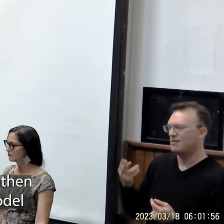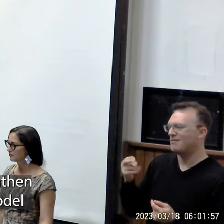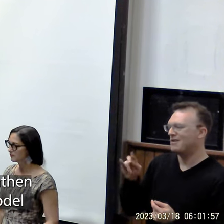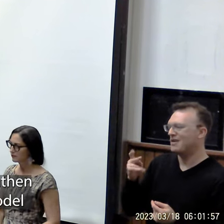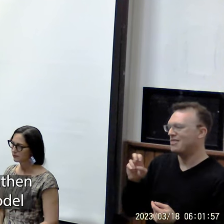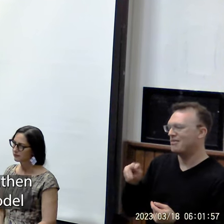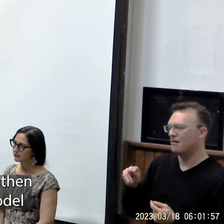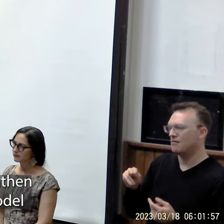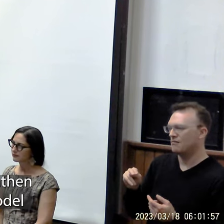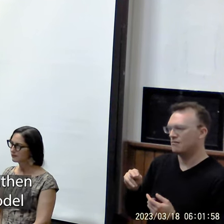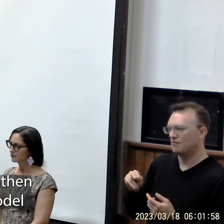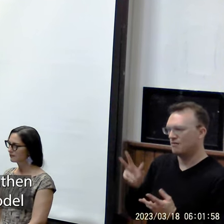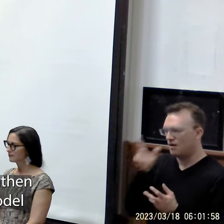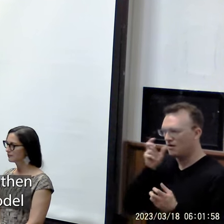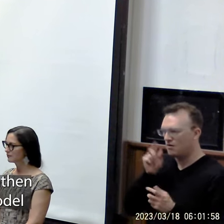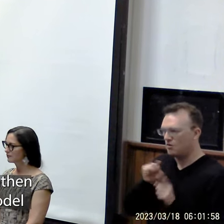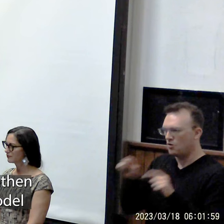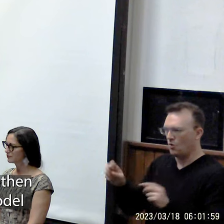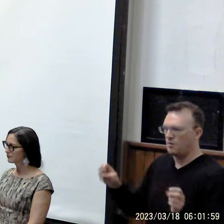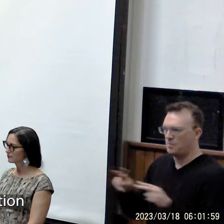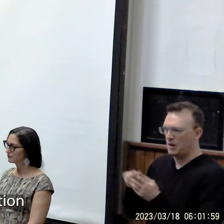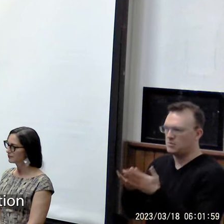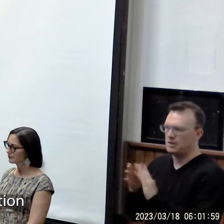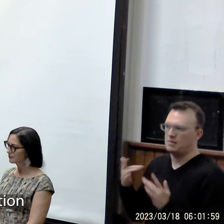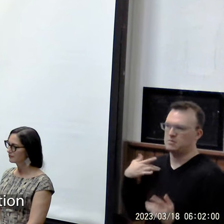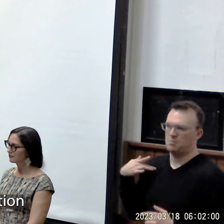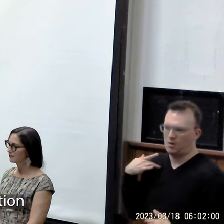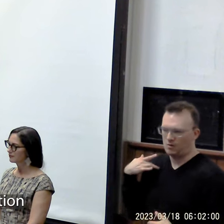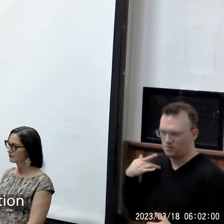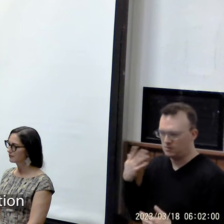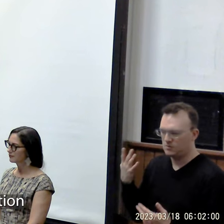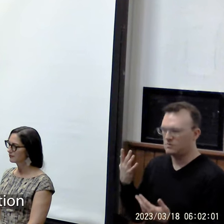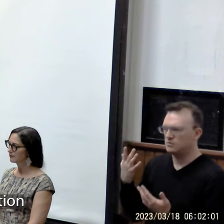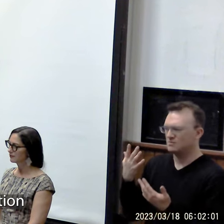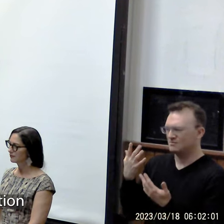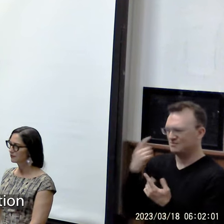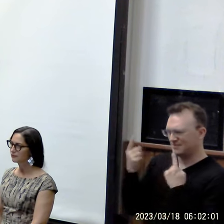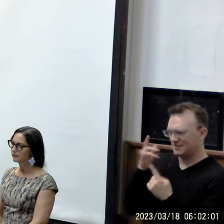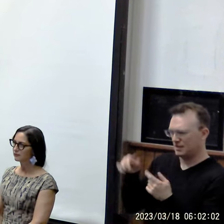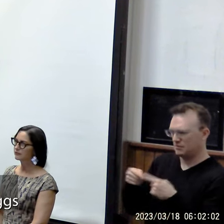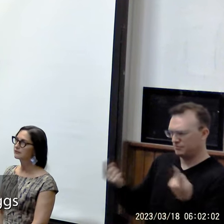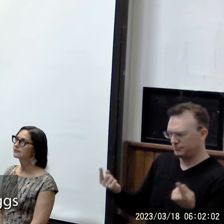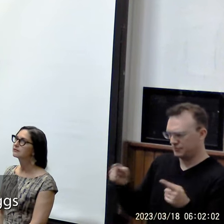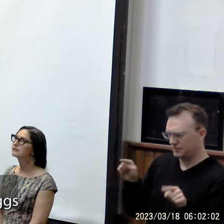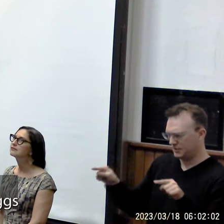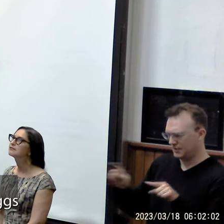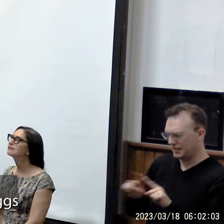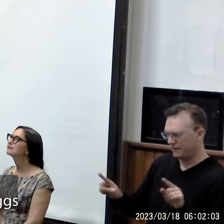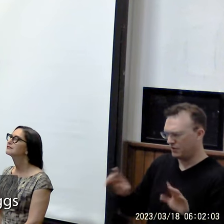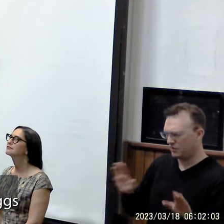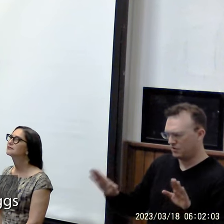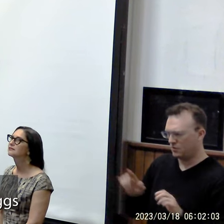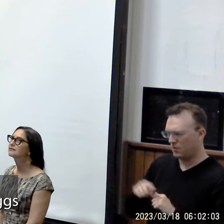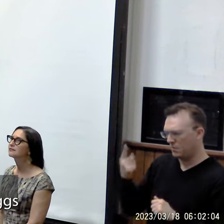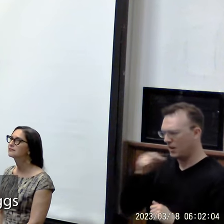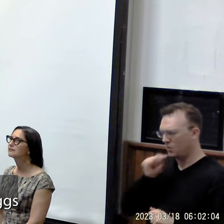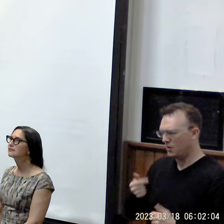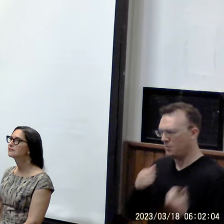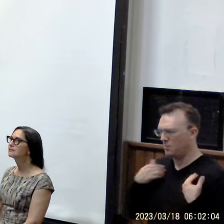know, who goes to, you know, Paris and becomes a model. Like, and thinking about that juxtaposition of that queer